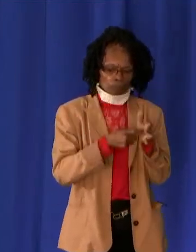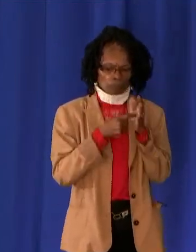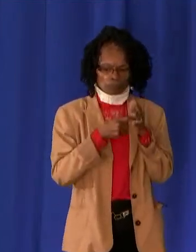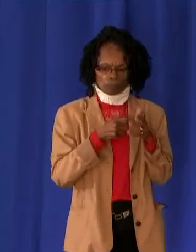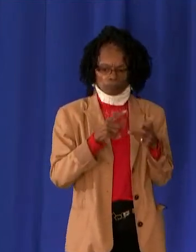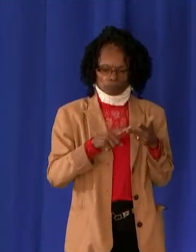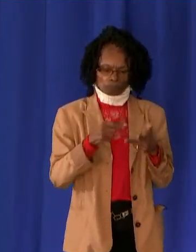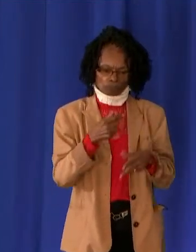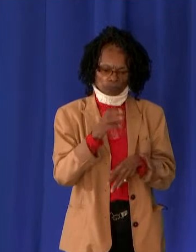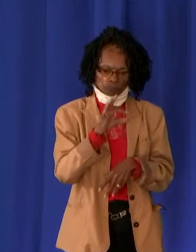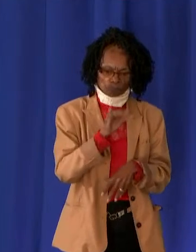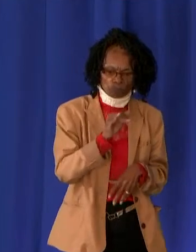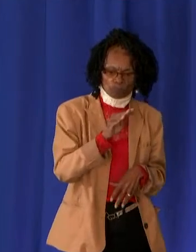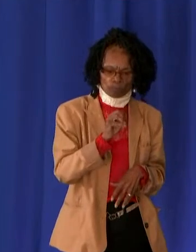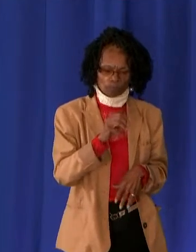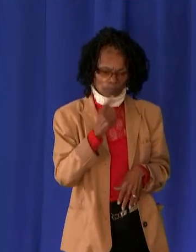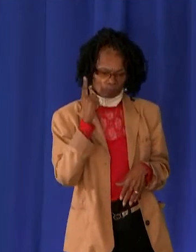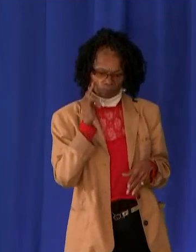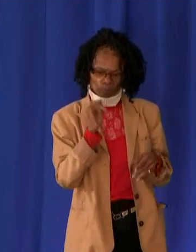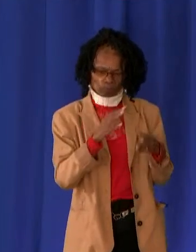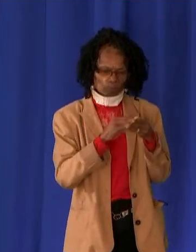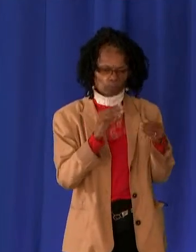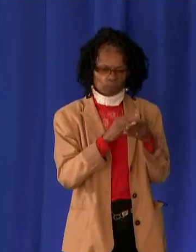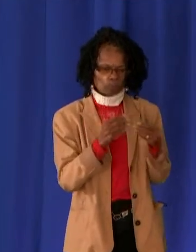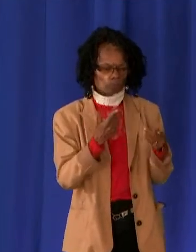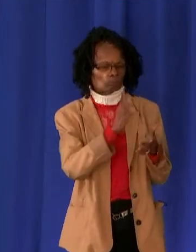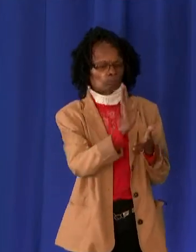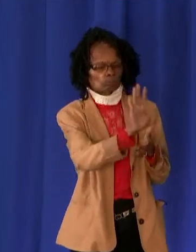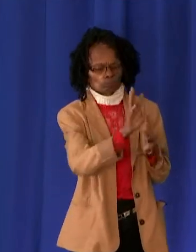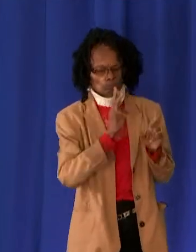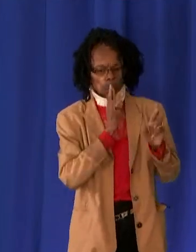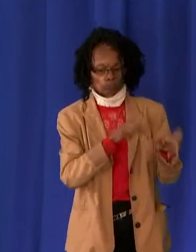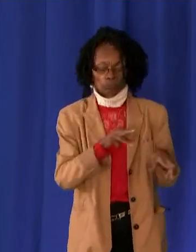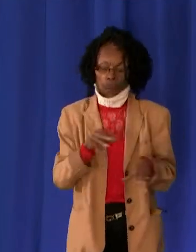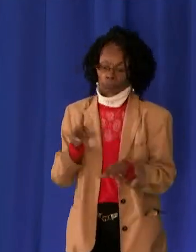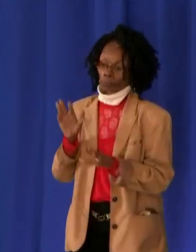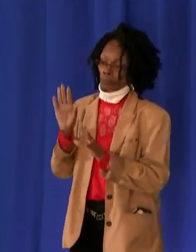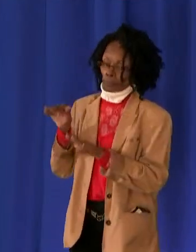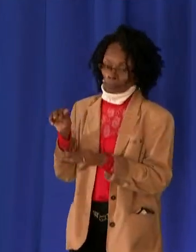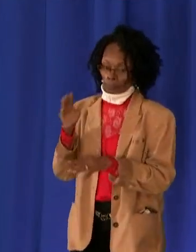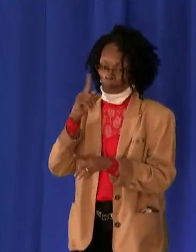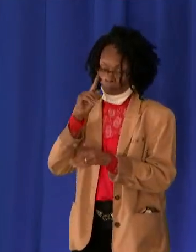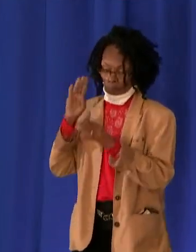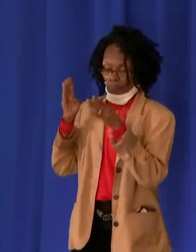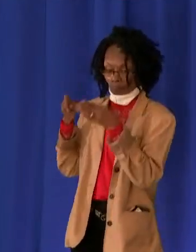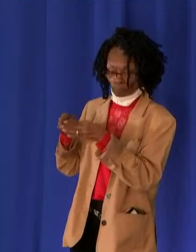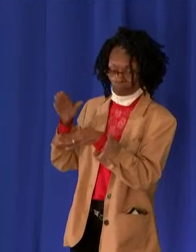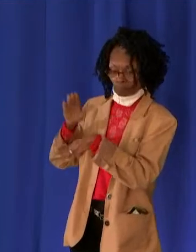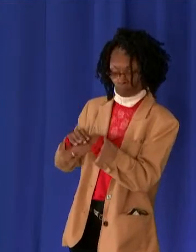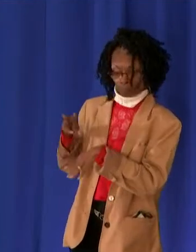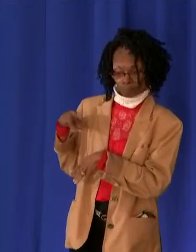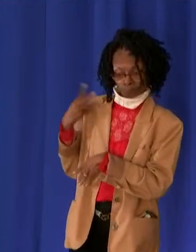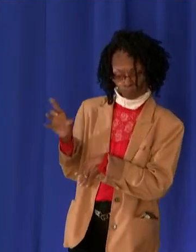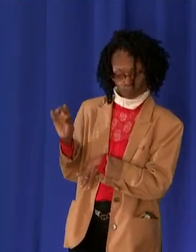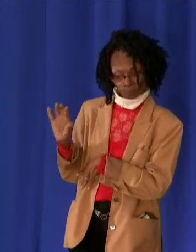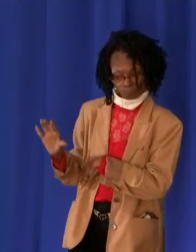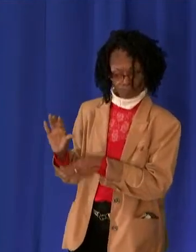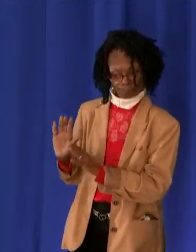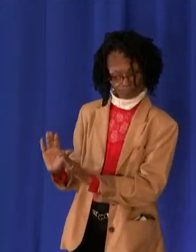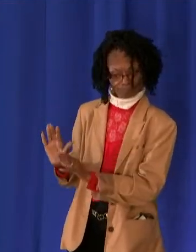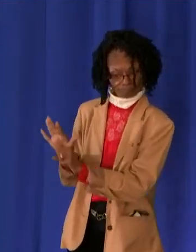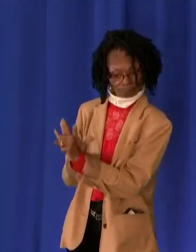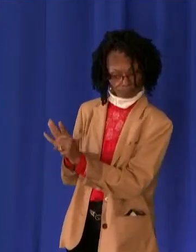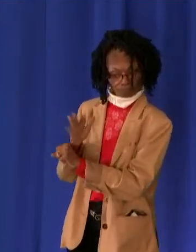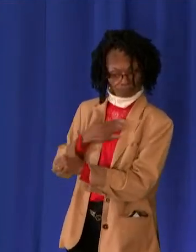the crime. You've heard of this story, I'm sure. What's your reaction? Sam, I'm focused on Washington,